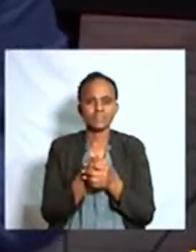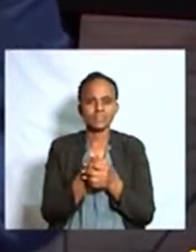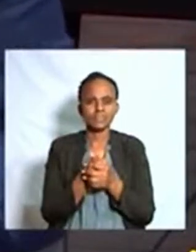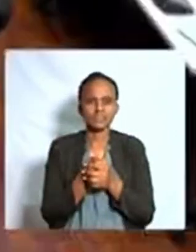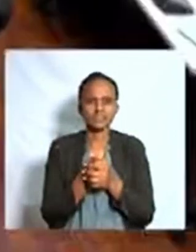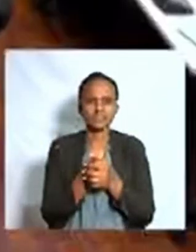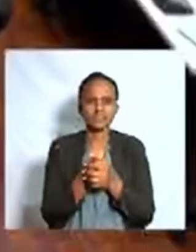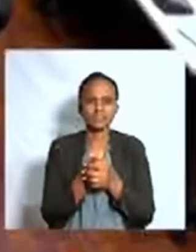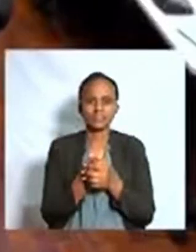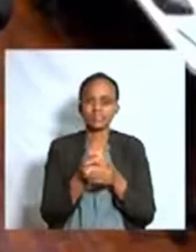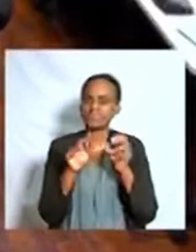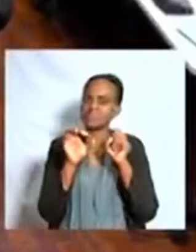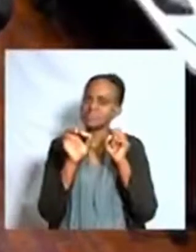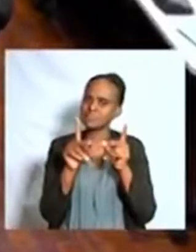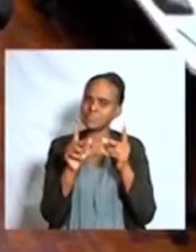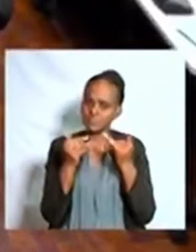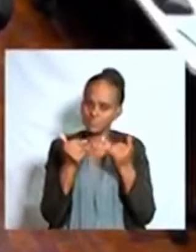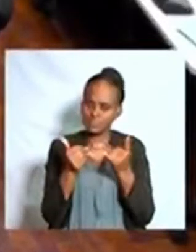All right.